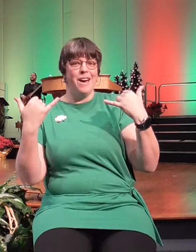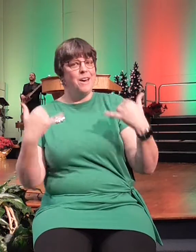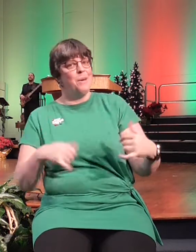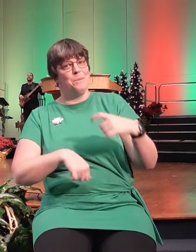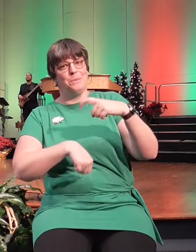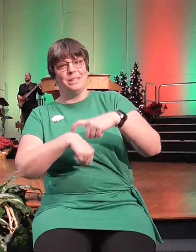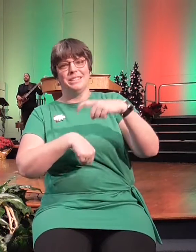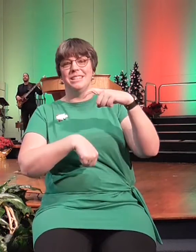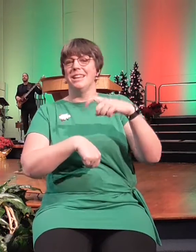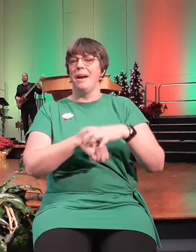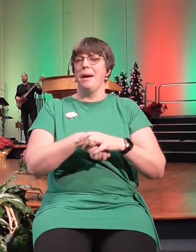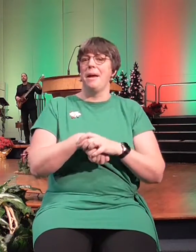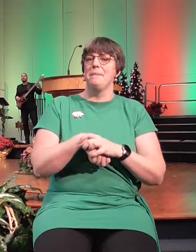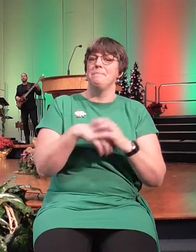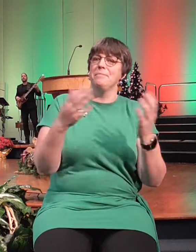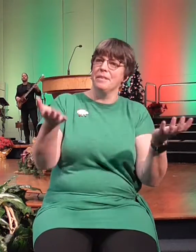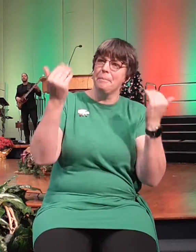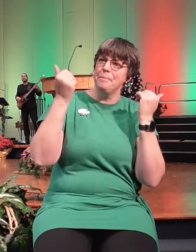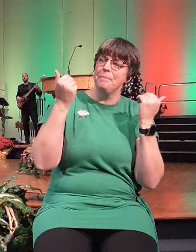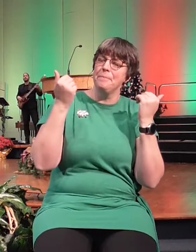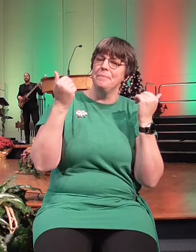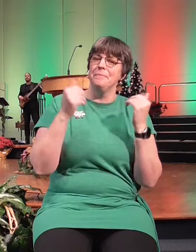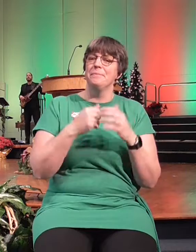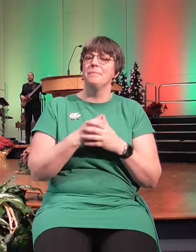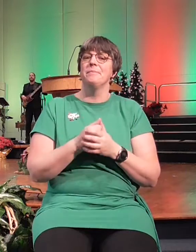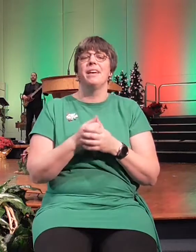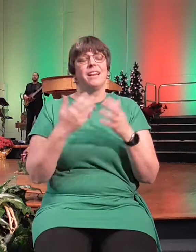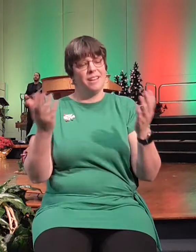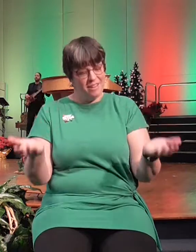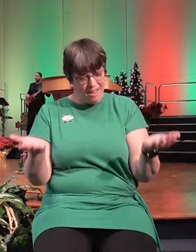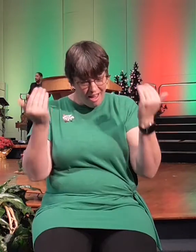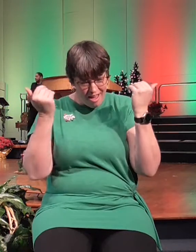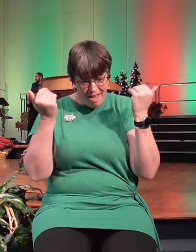now is the time. Come,